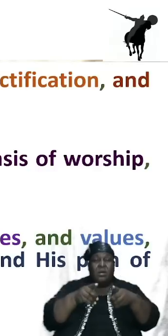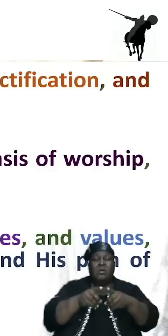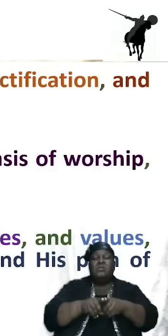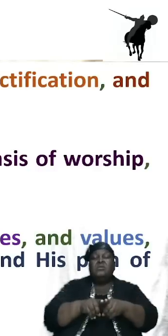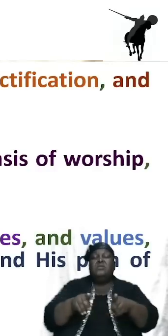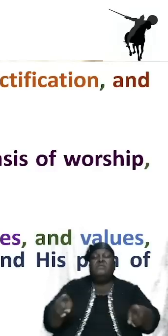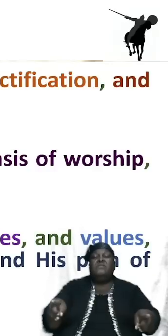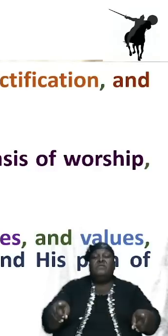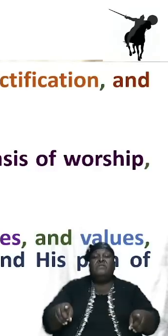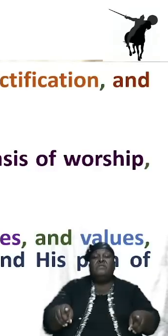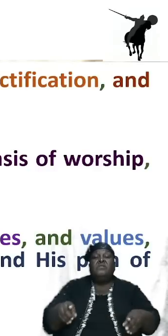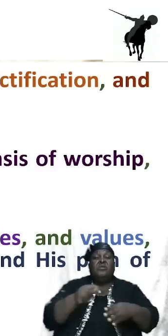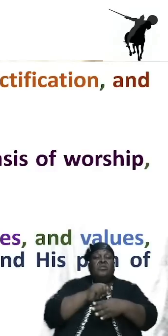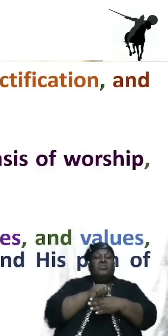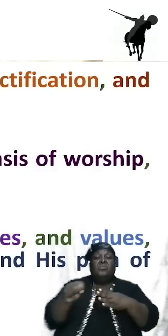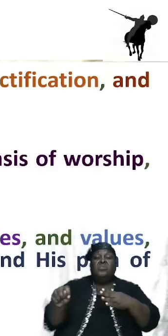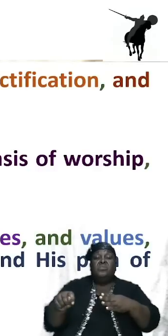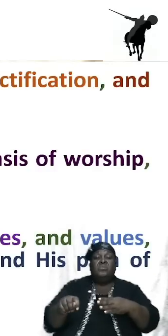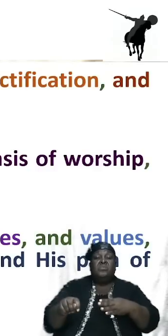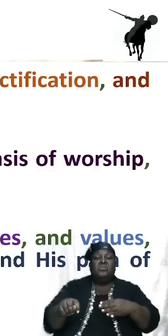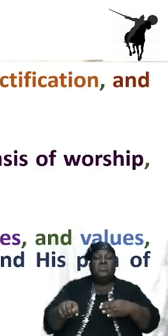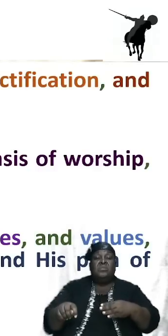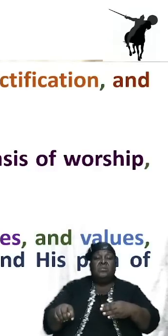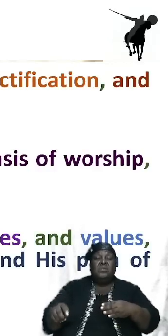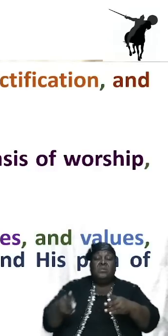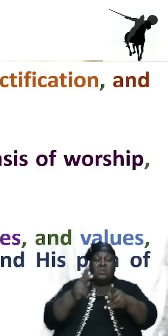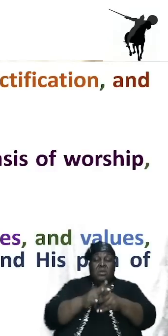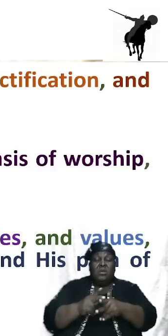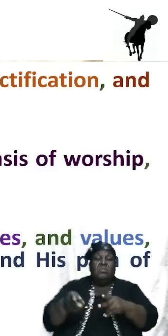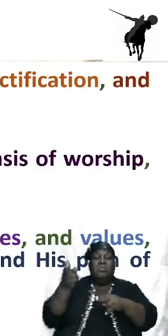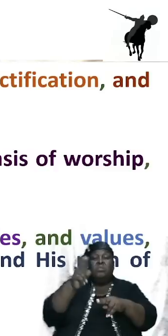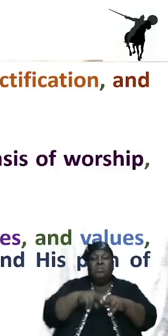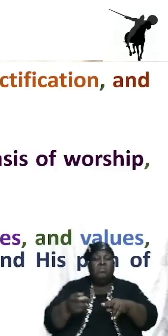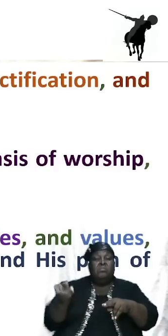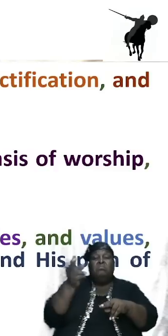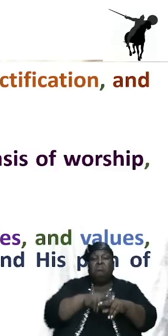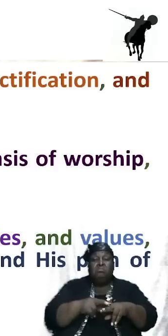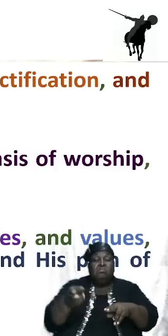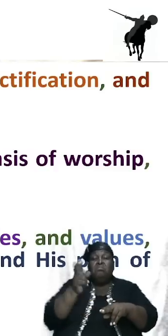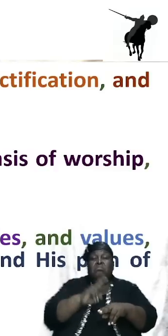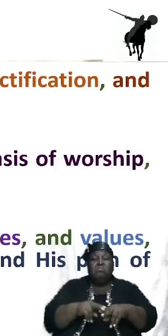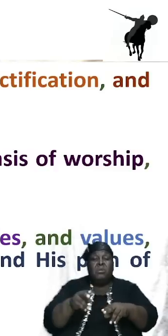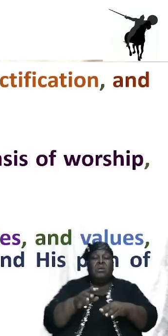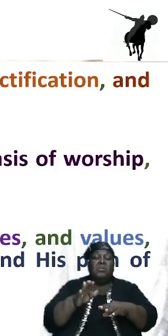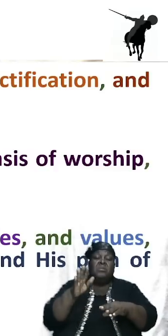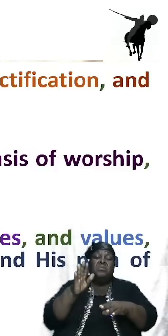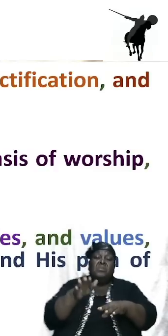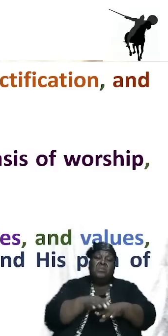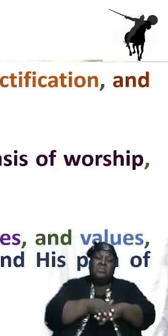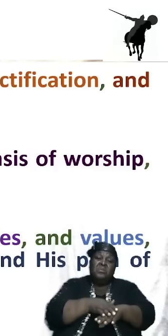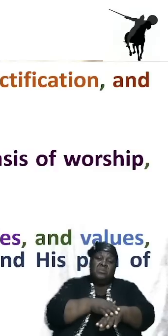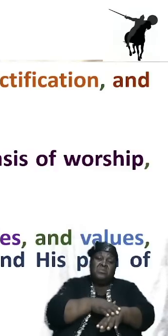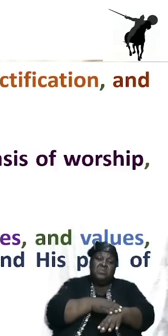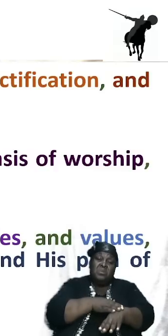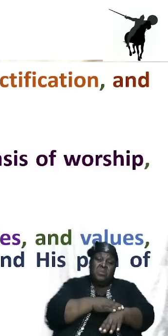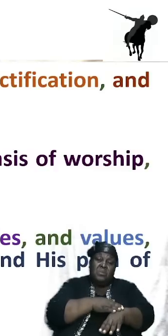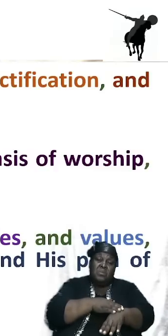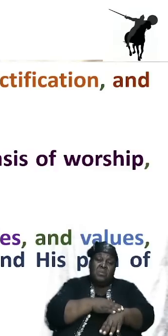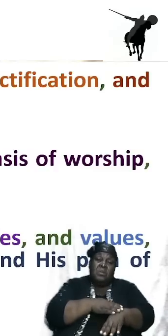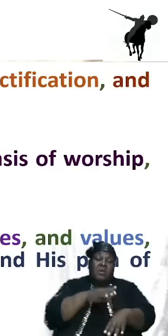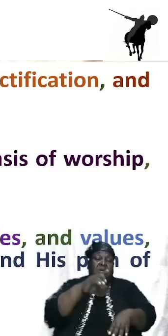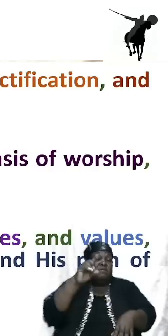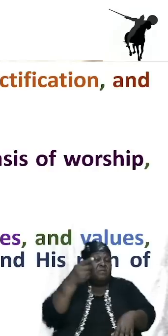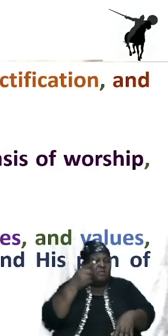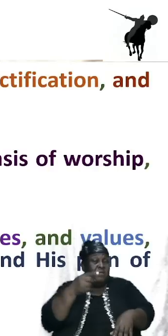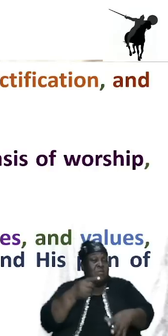set. And we see where it keeps on building up and building up. So it erodes here, and then slowly it erodes there. So first it attacks